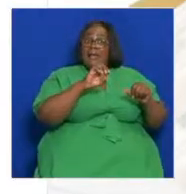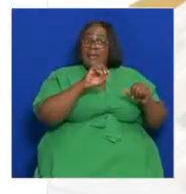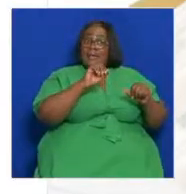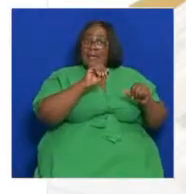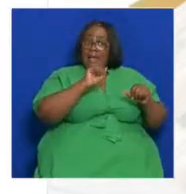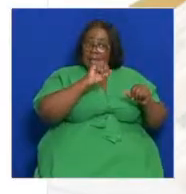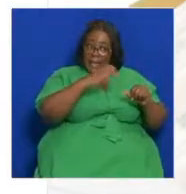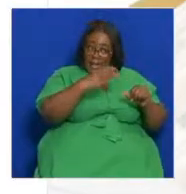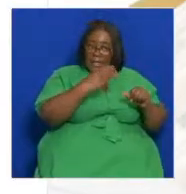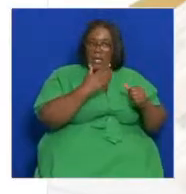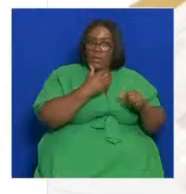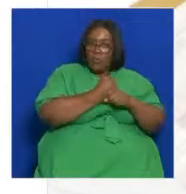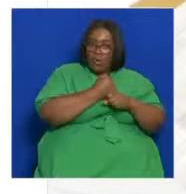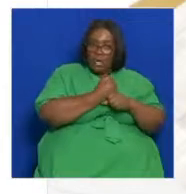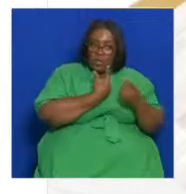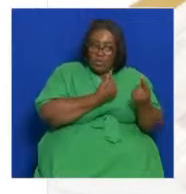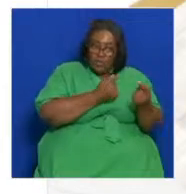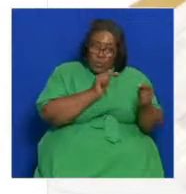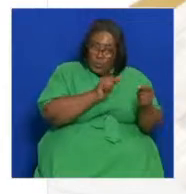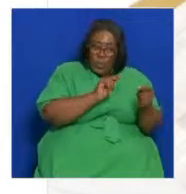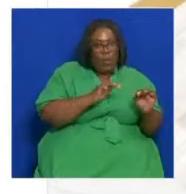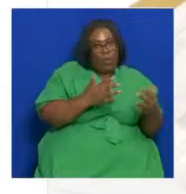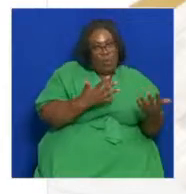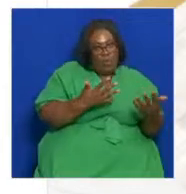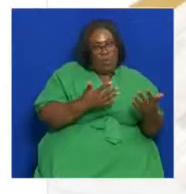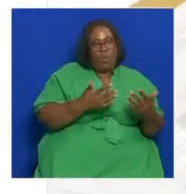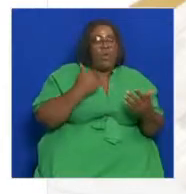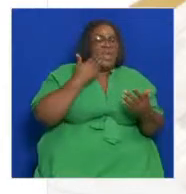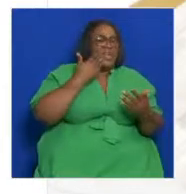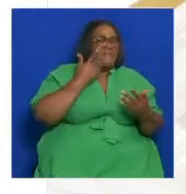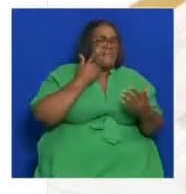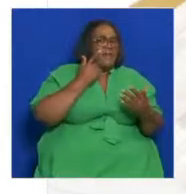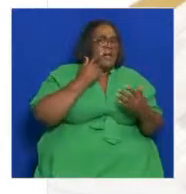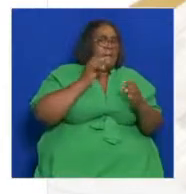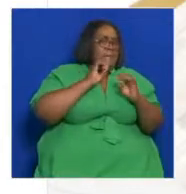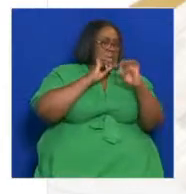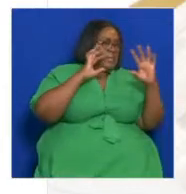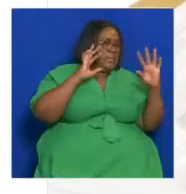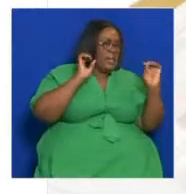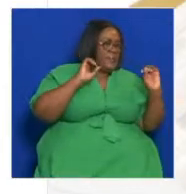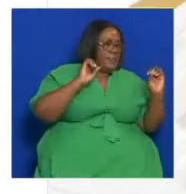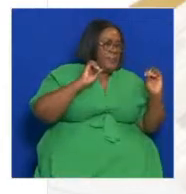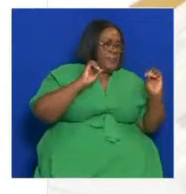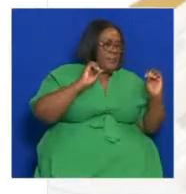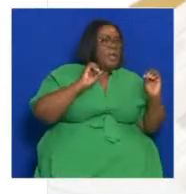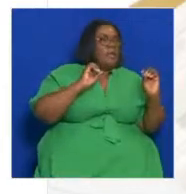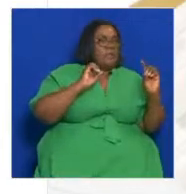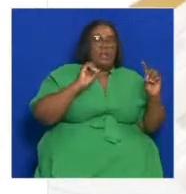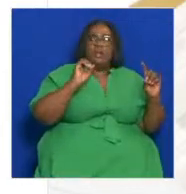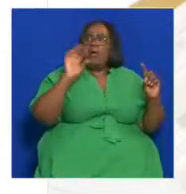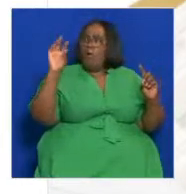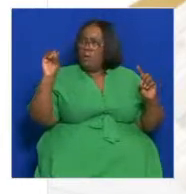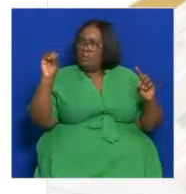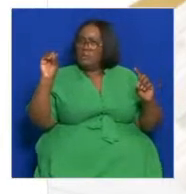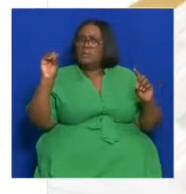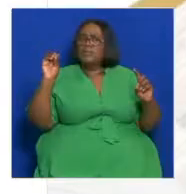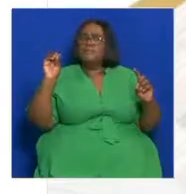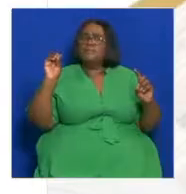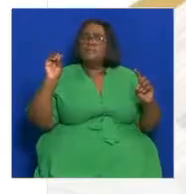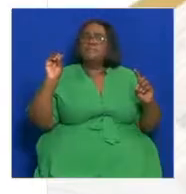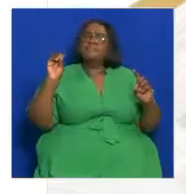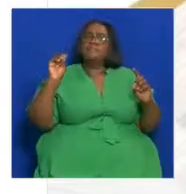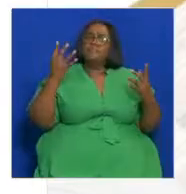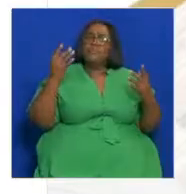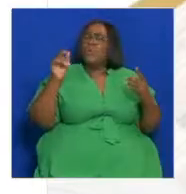the position is unclear. If the position is unclear, I meet the complainant to